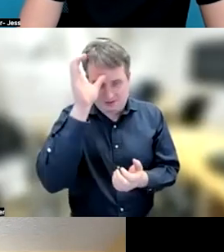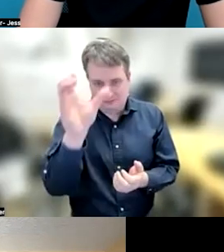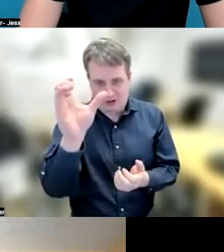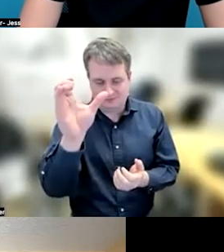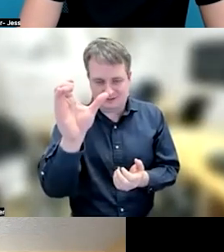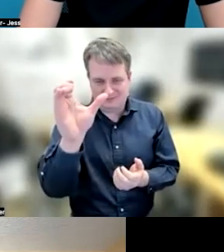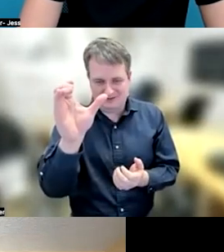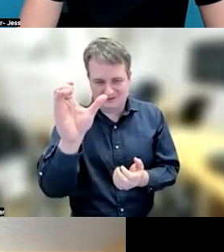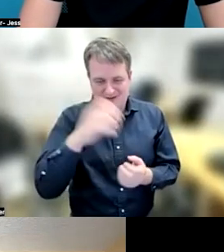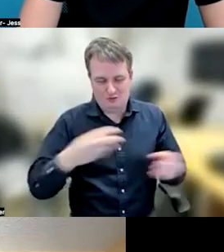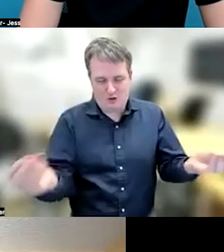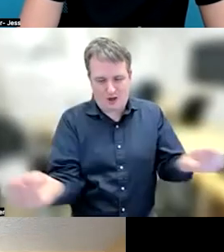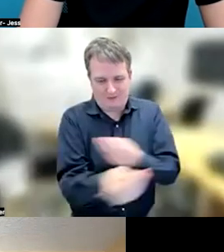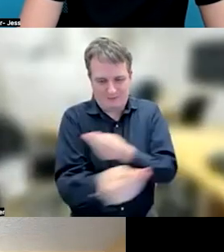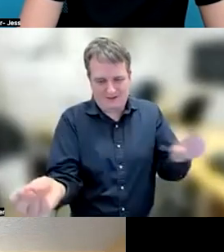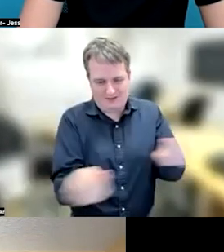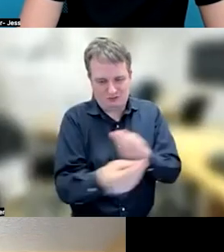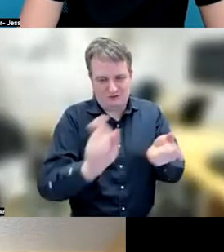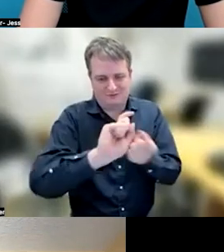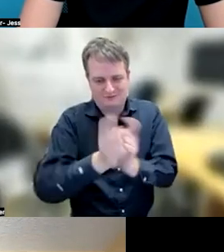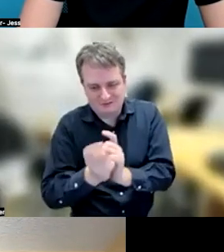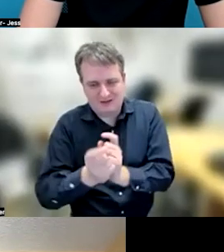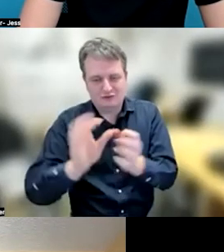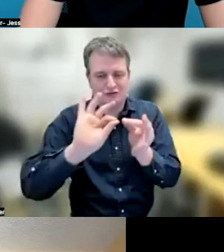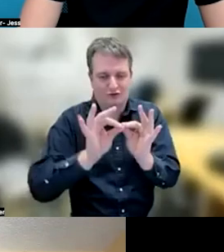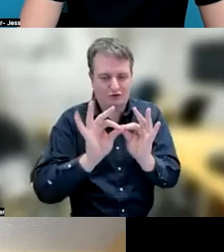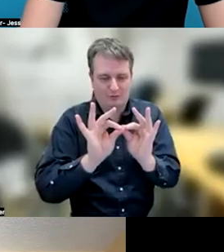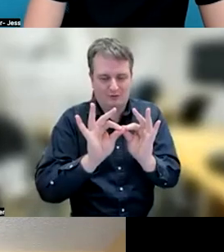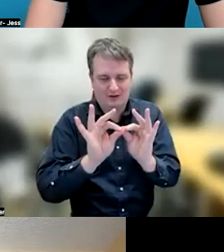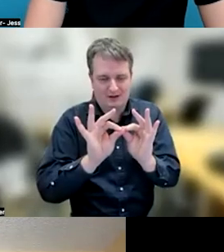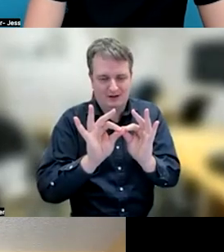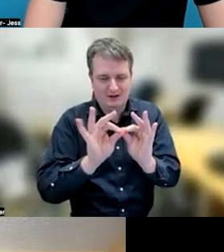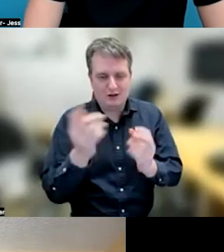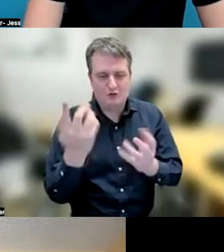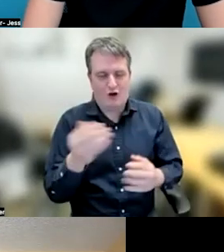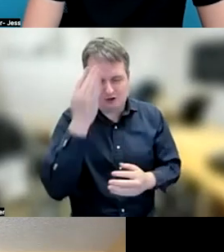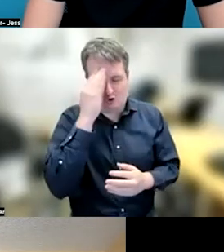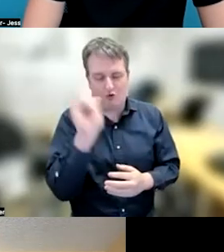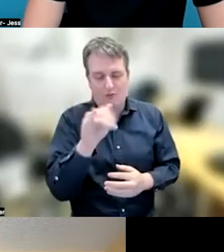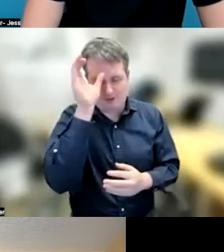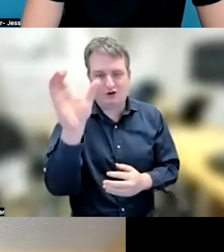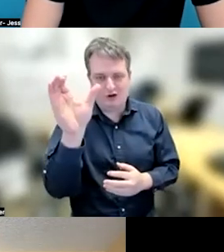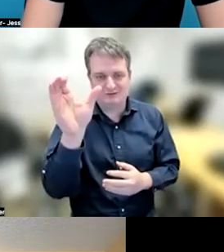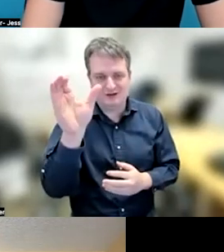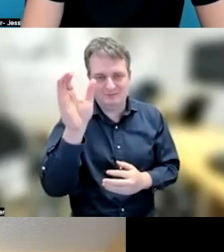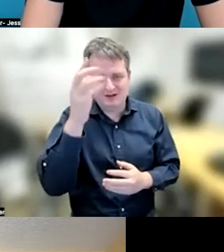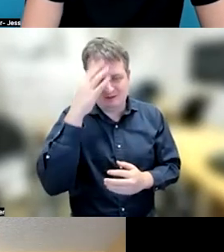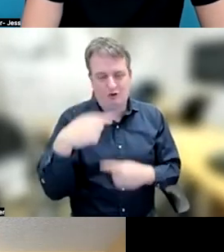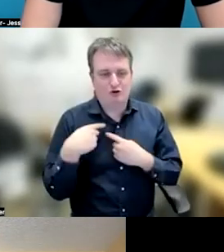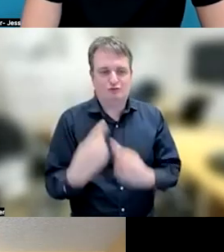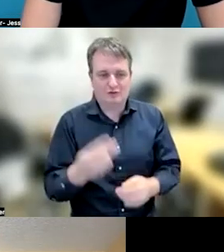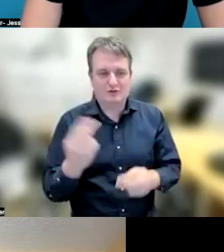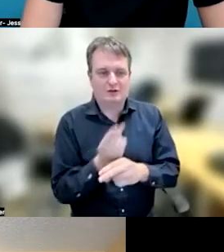So I'll start by saying that the concept of mediating and interpreting